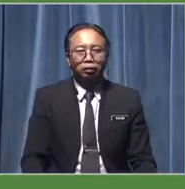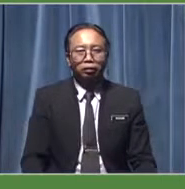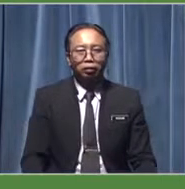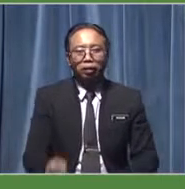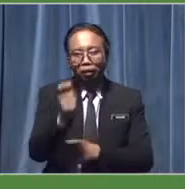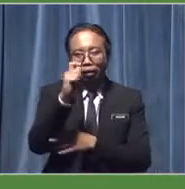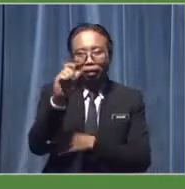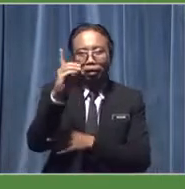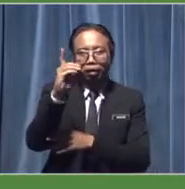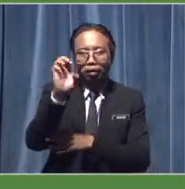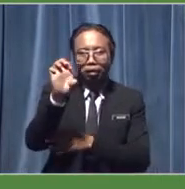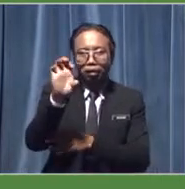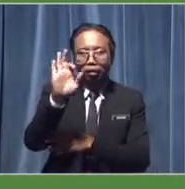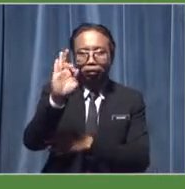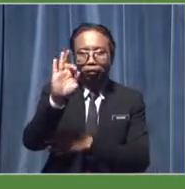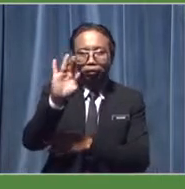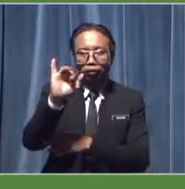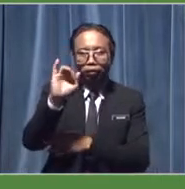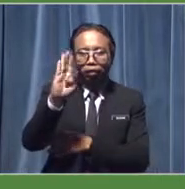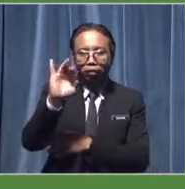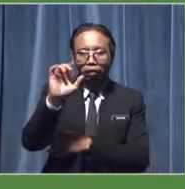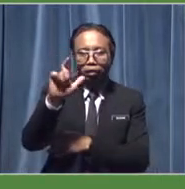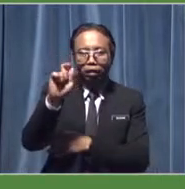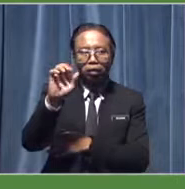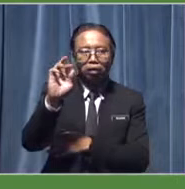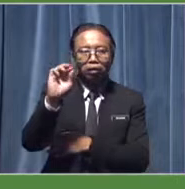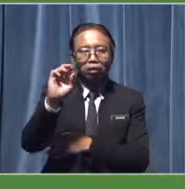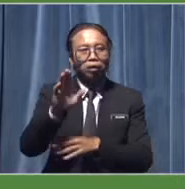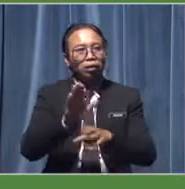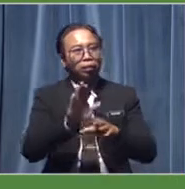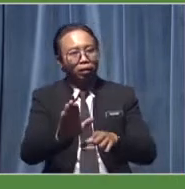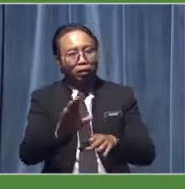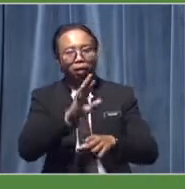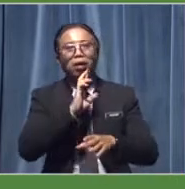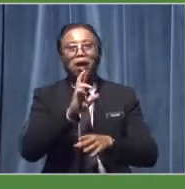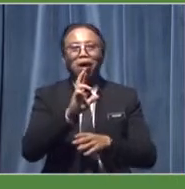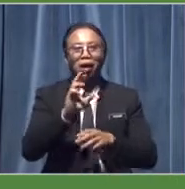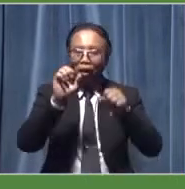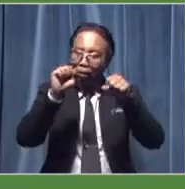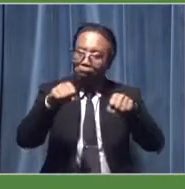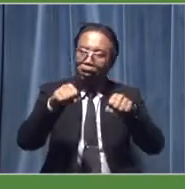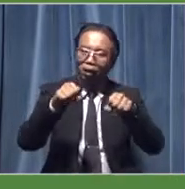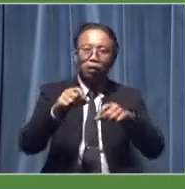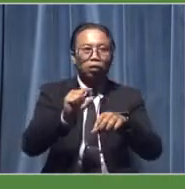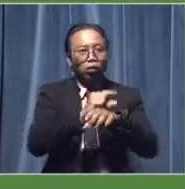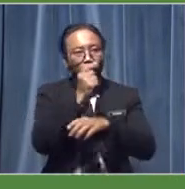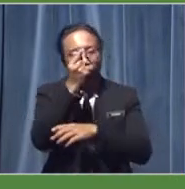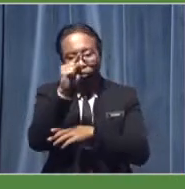The defibrillator's pedals are applied to the patient's